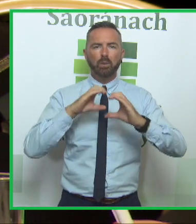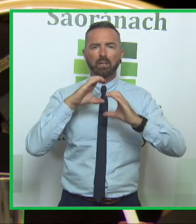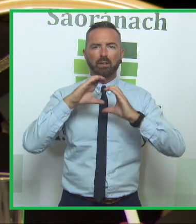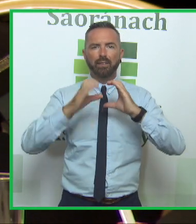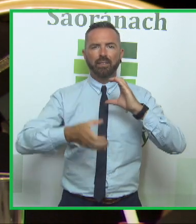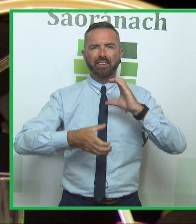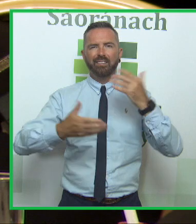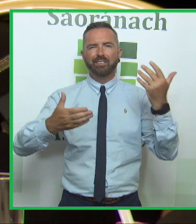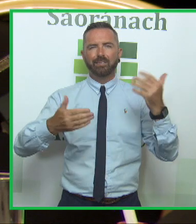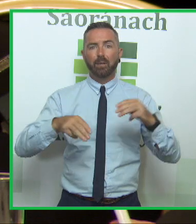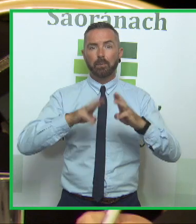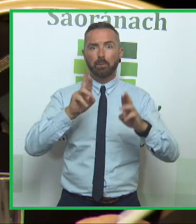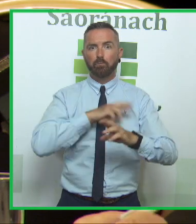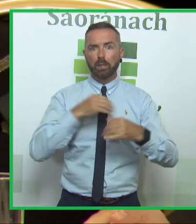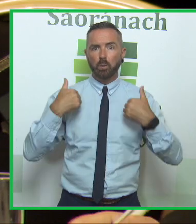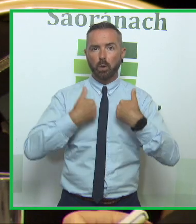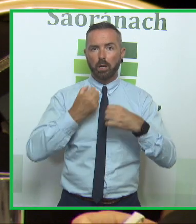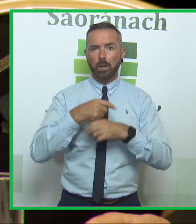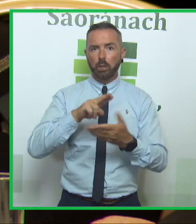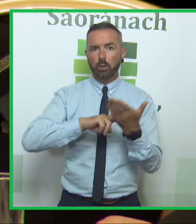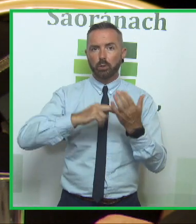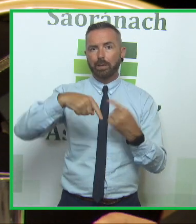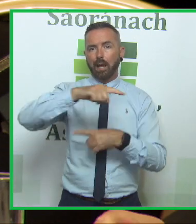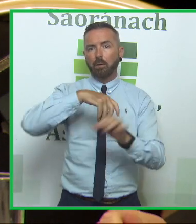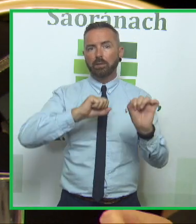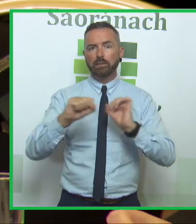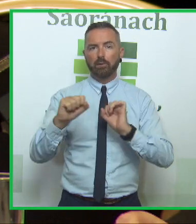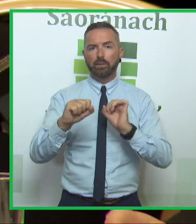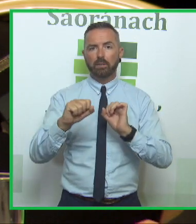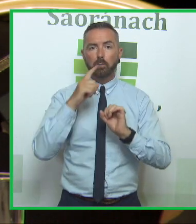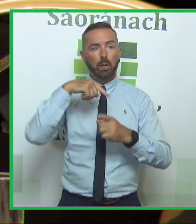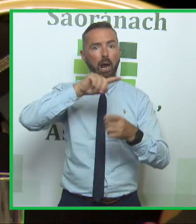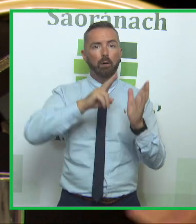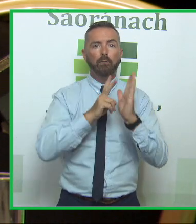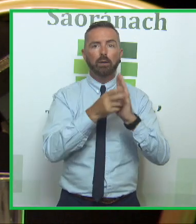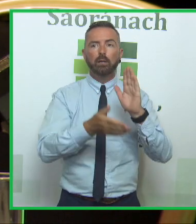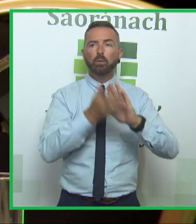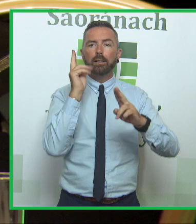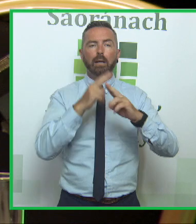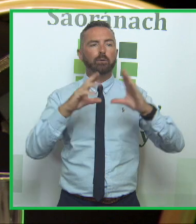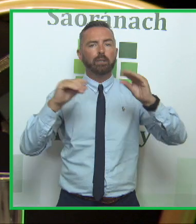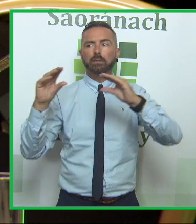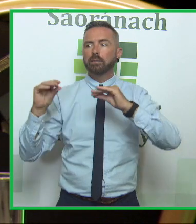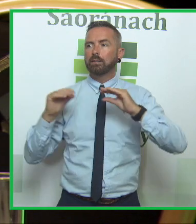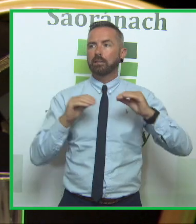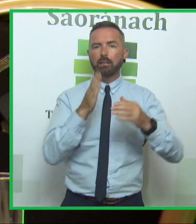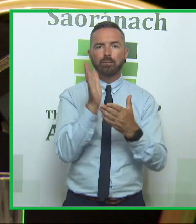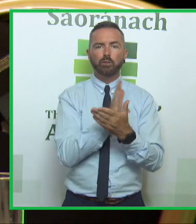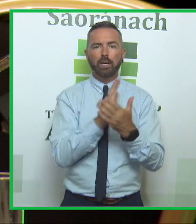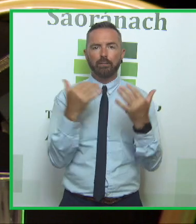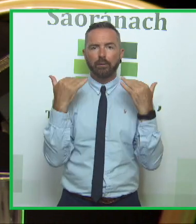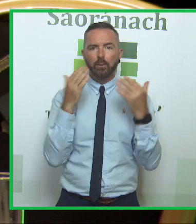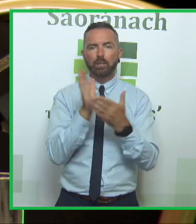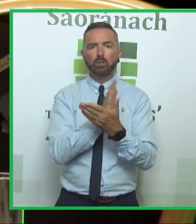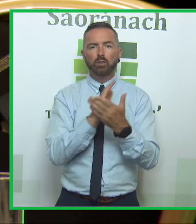meant that people were quite concerned to use our service. I suppose our volunteers were out there chatting with people, you know, sharing the message, sharing how it